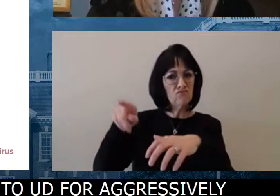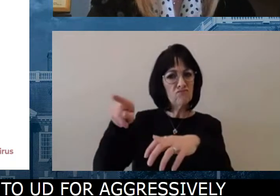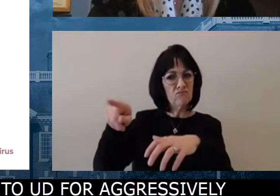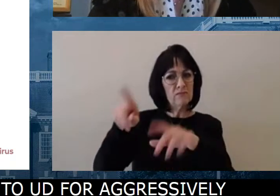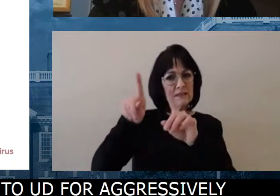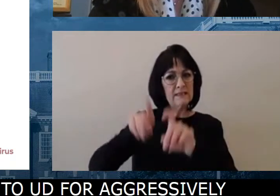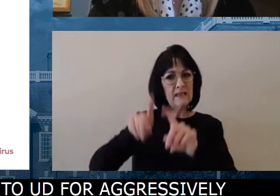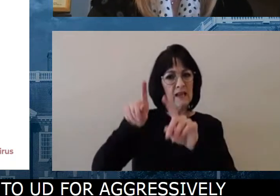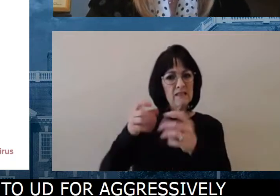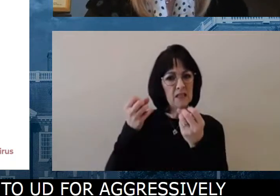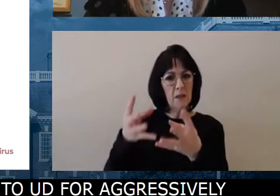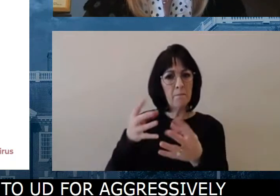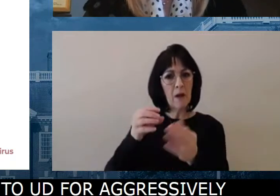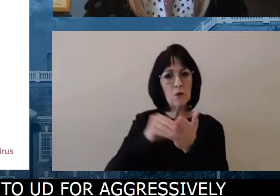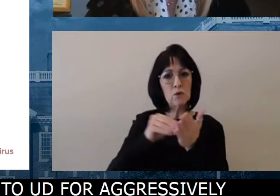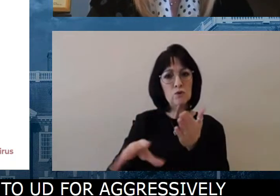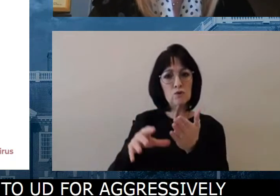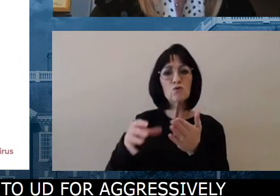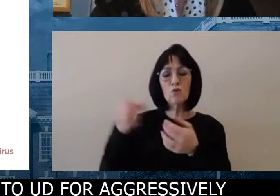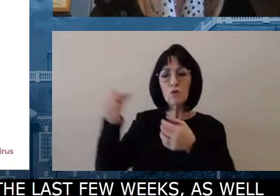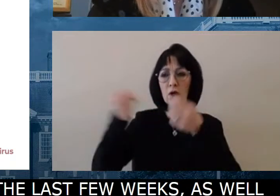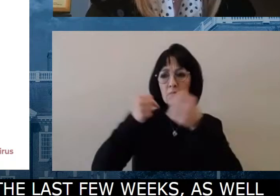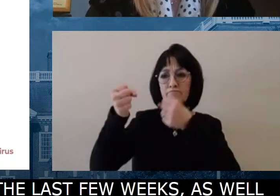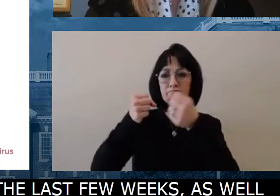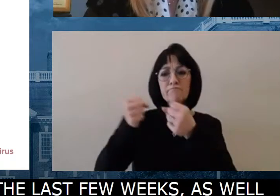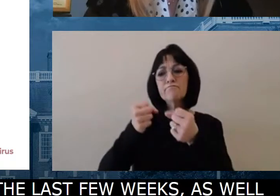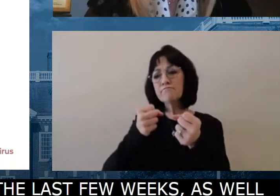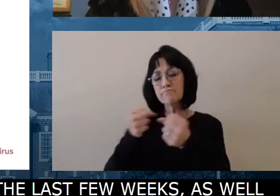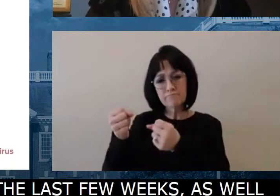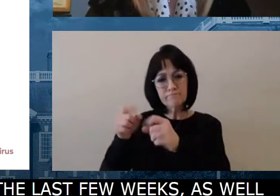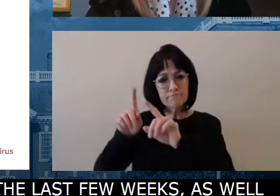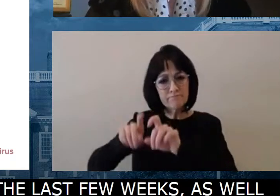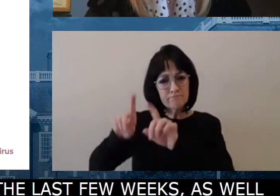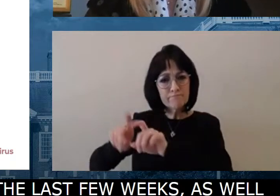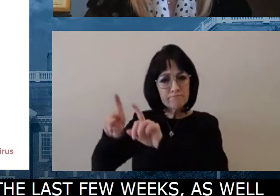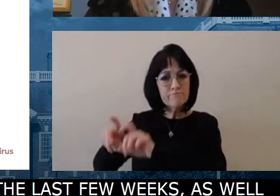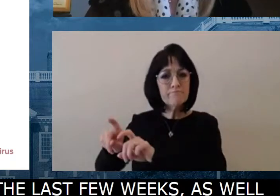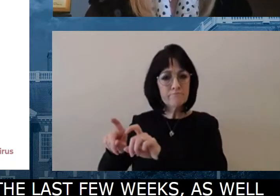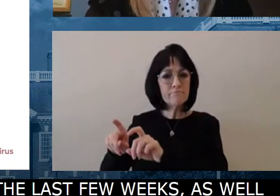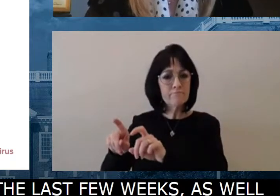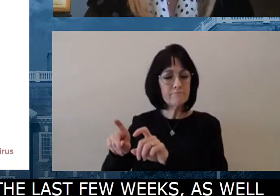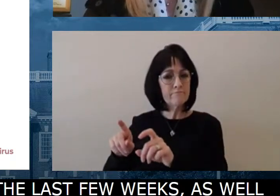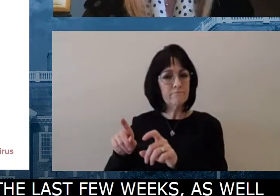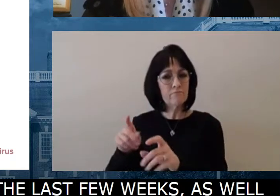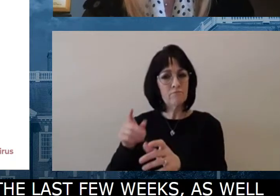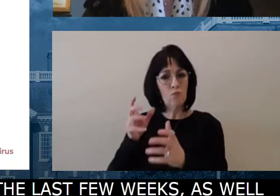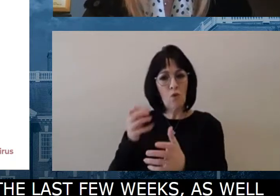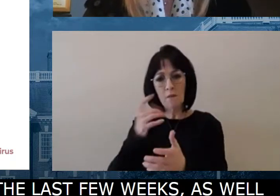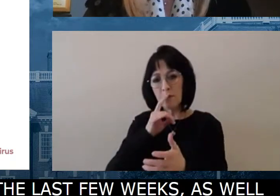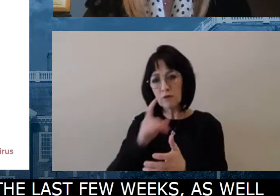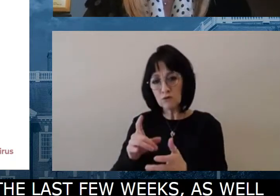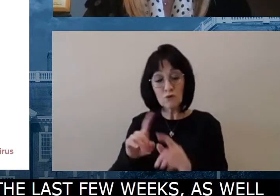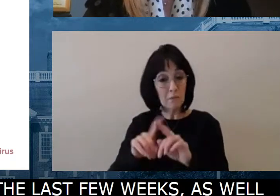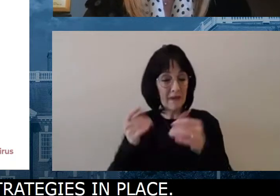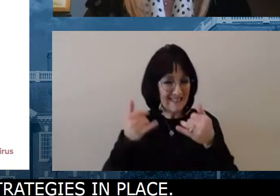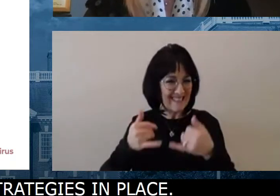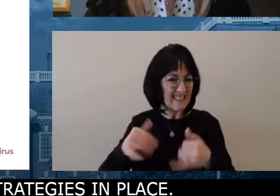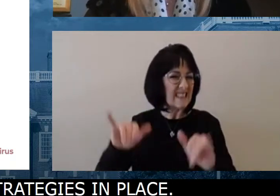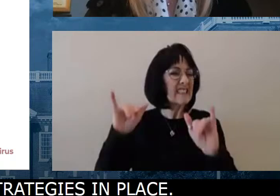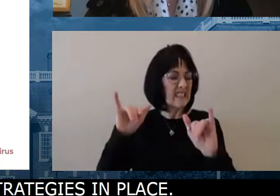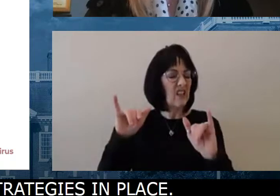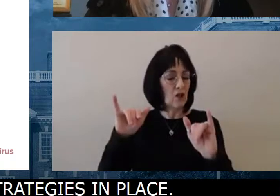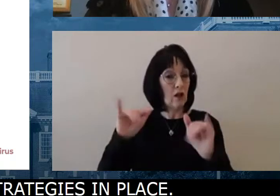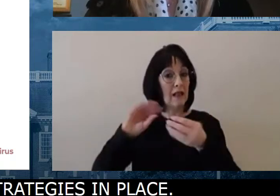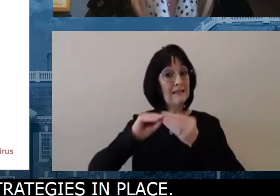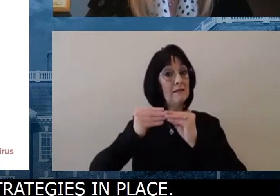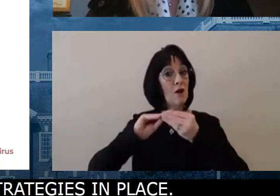of mitigation strategies in place. So although it remains, one of our hottest spots in the state, and in the last